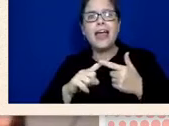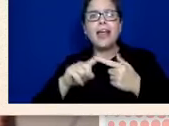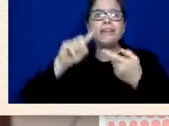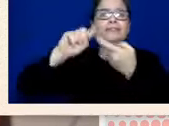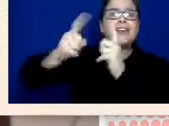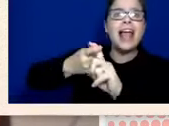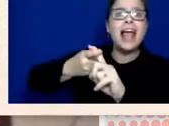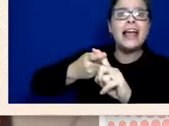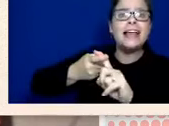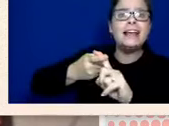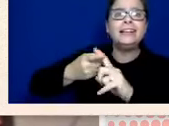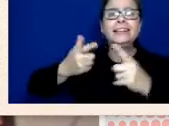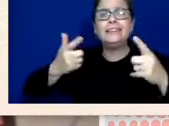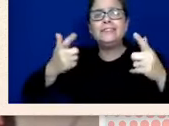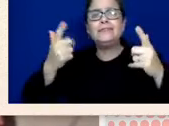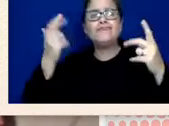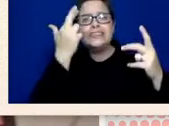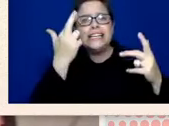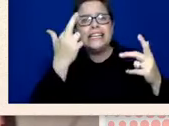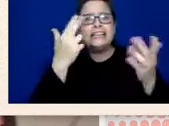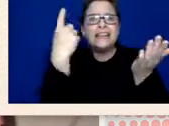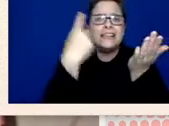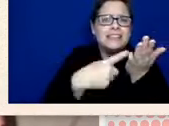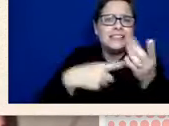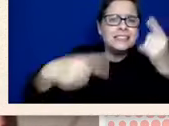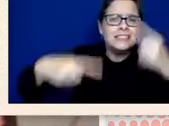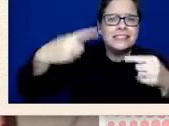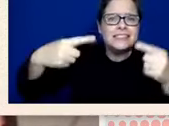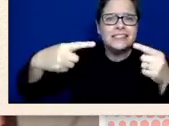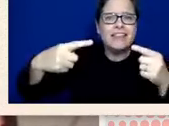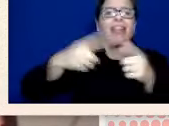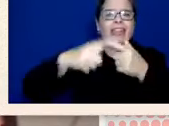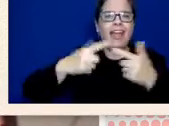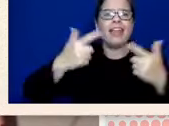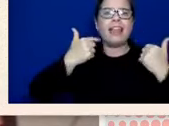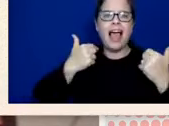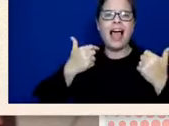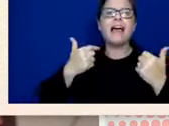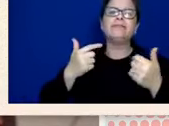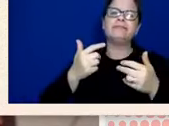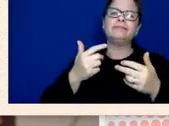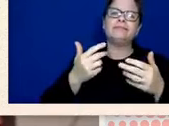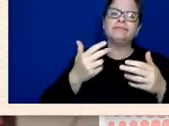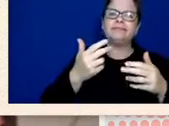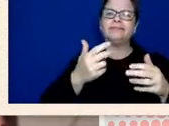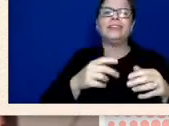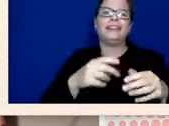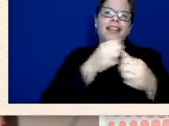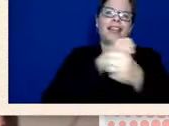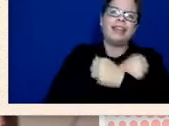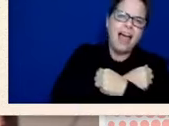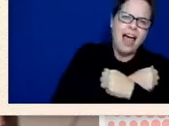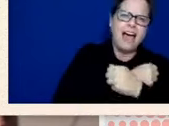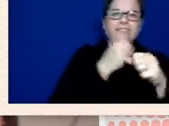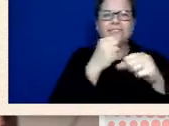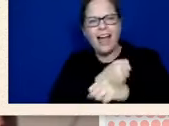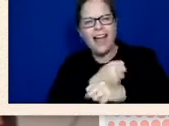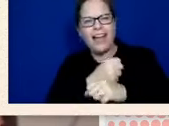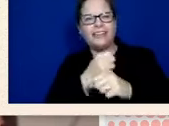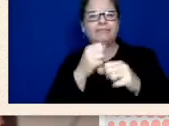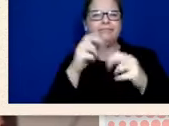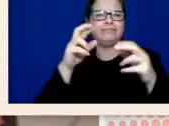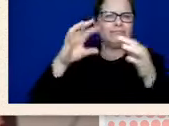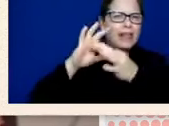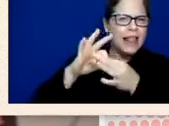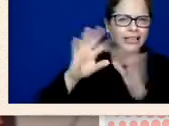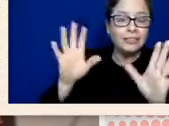after and just laugh about why we fought. Um, I don't think my disability really got in the way of that. I feel like it's just always been put on the